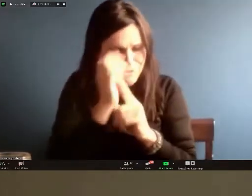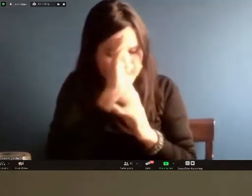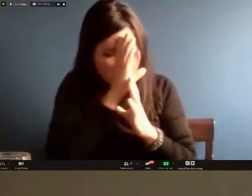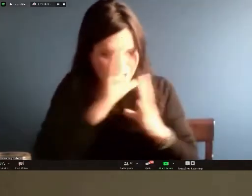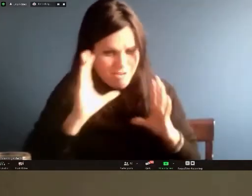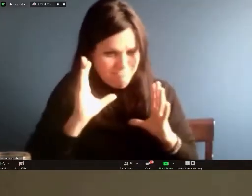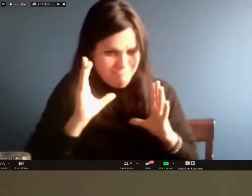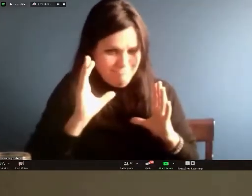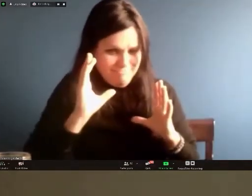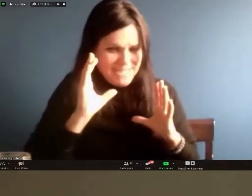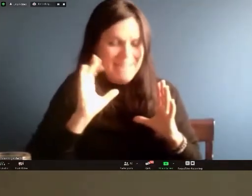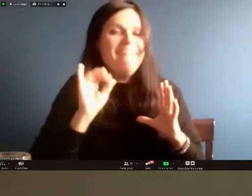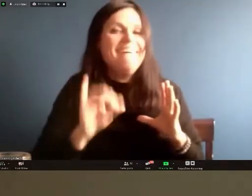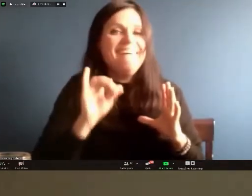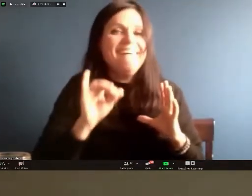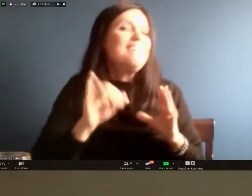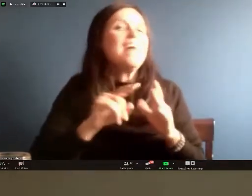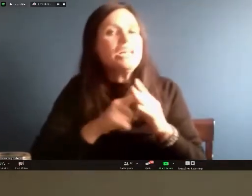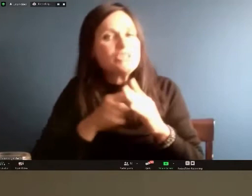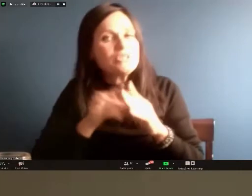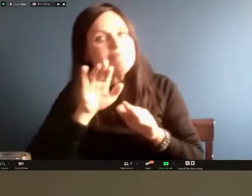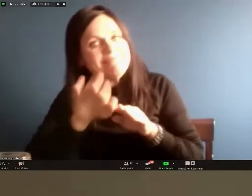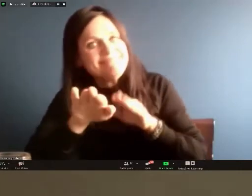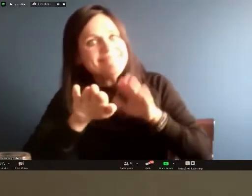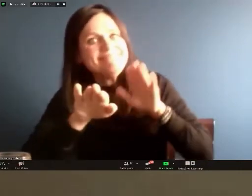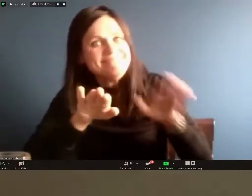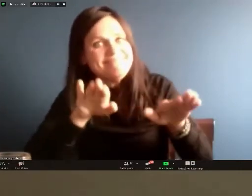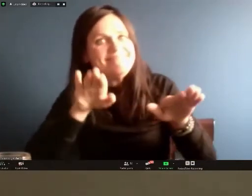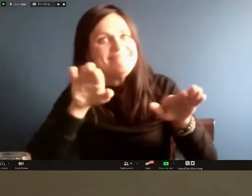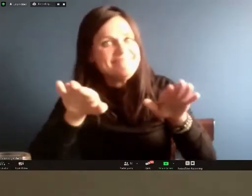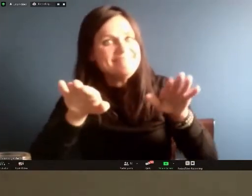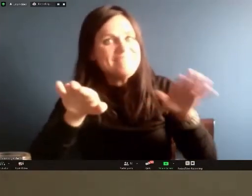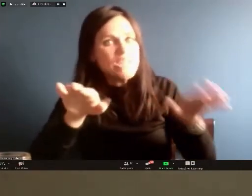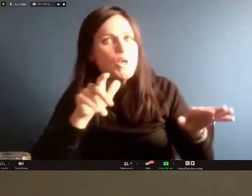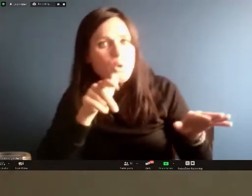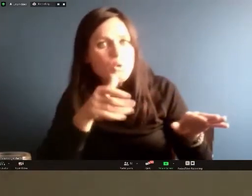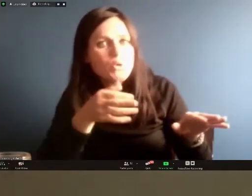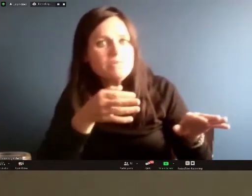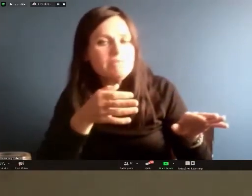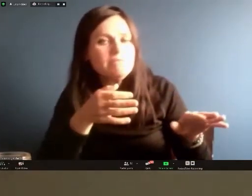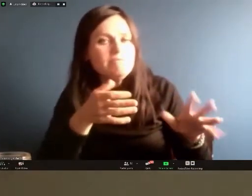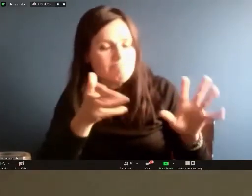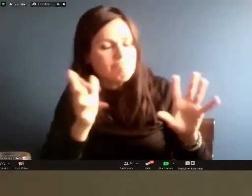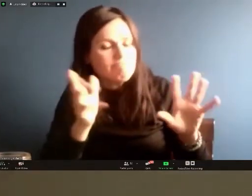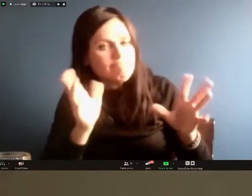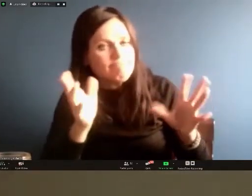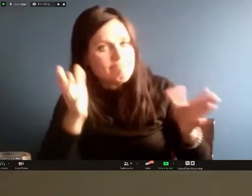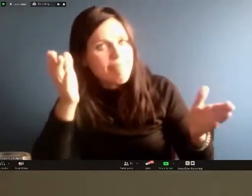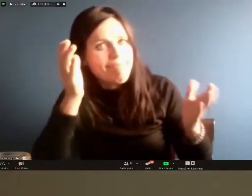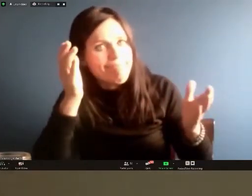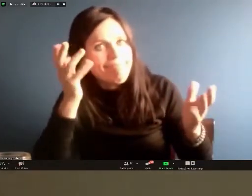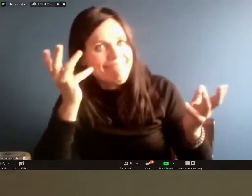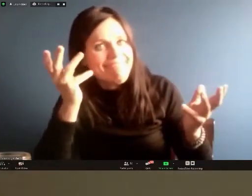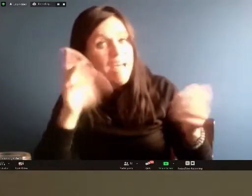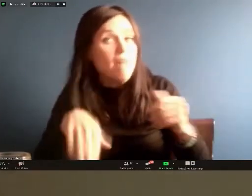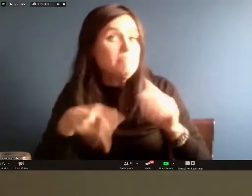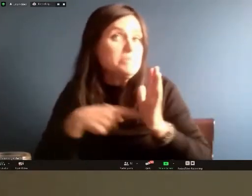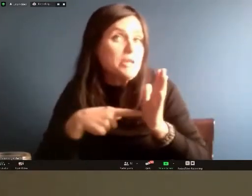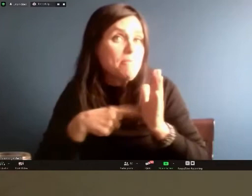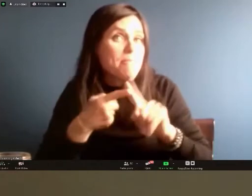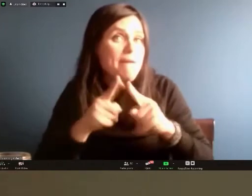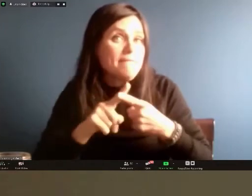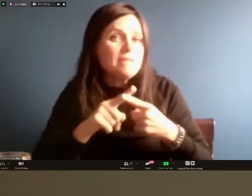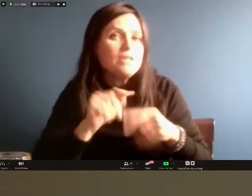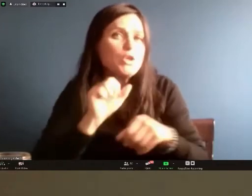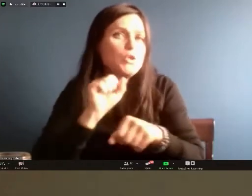start to get the experts involved. So I have a friend who is a social